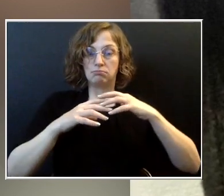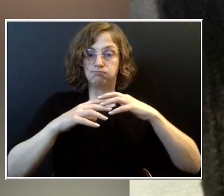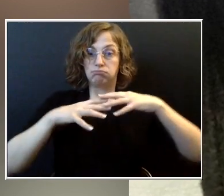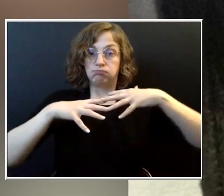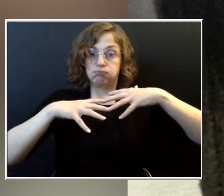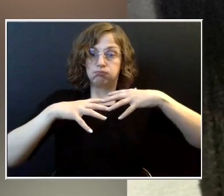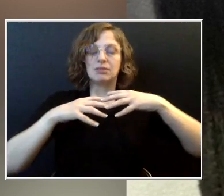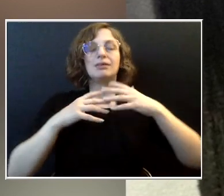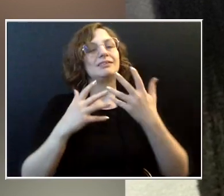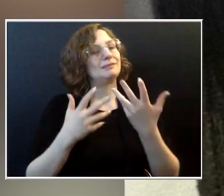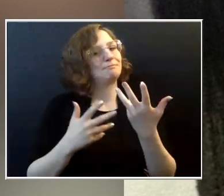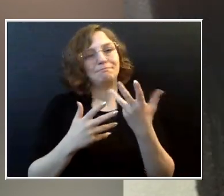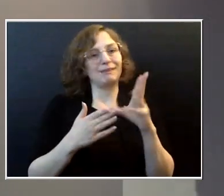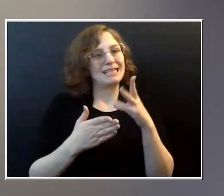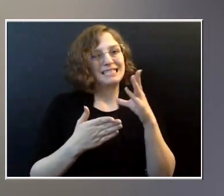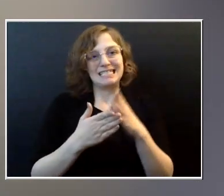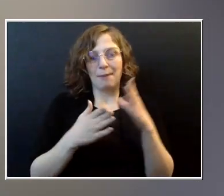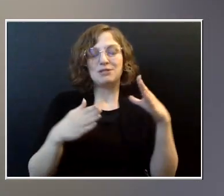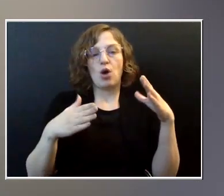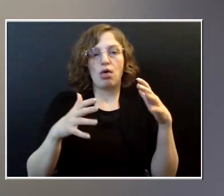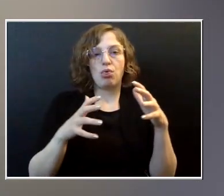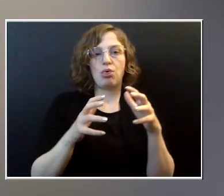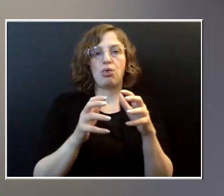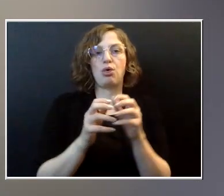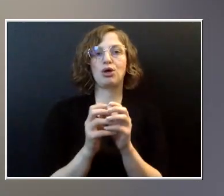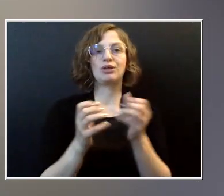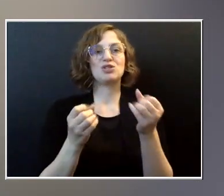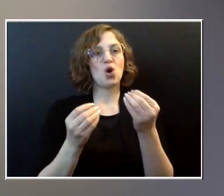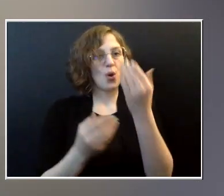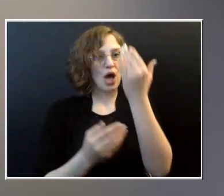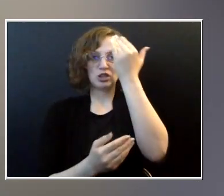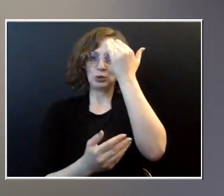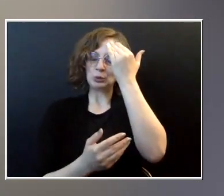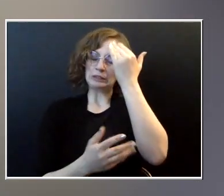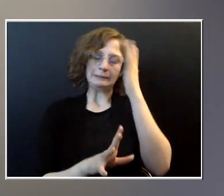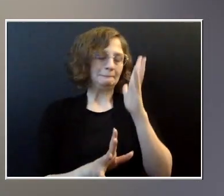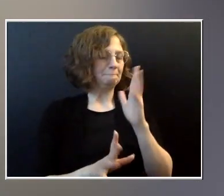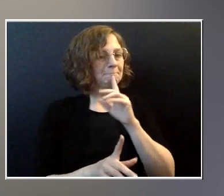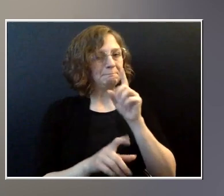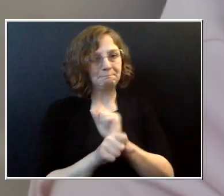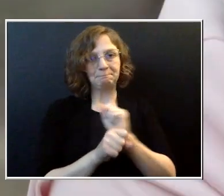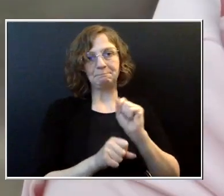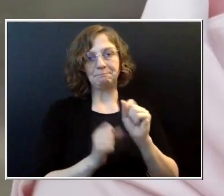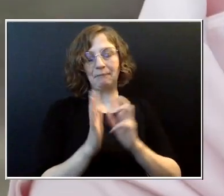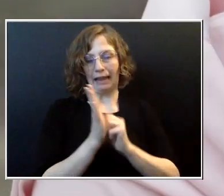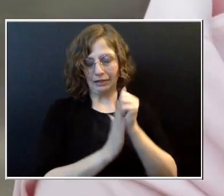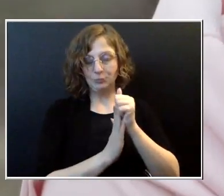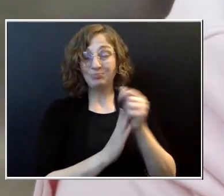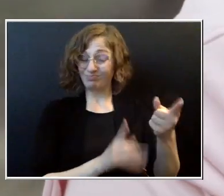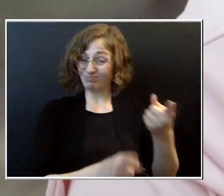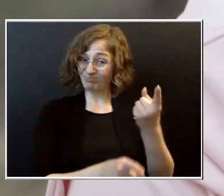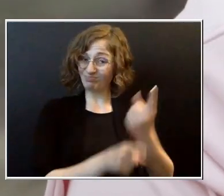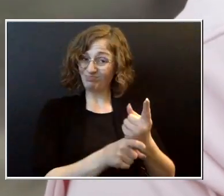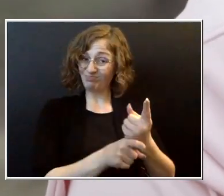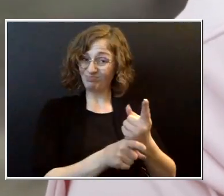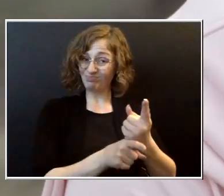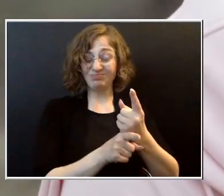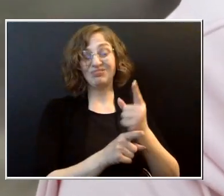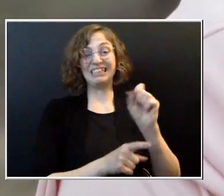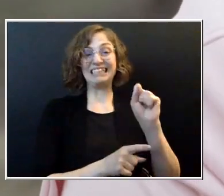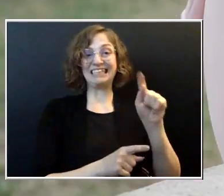cancer. Lisa Weatherspoon was right. Stage 3 triple negative breast cancer. Yeah, I drew the short straw,